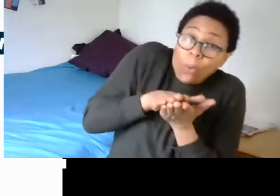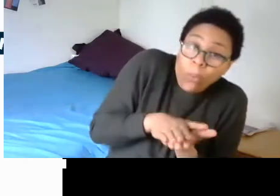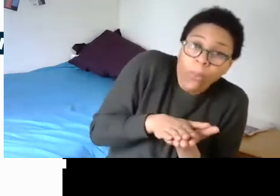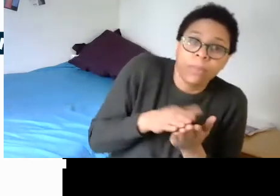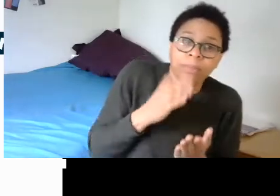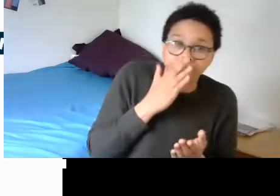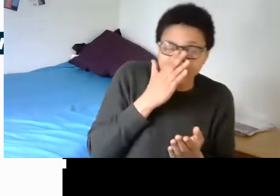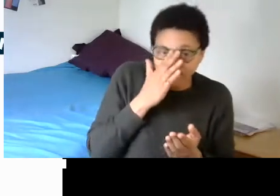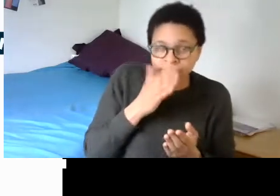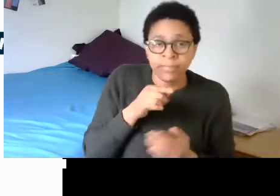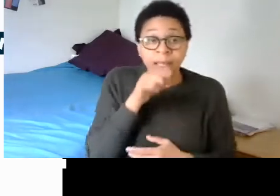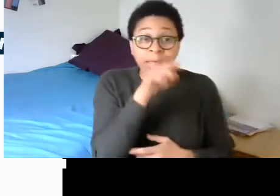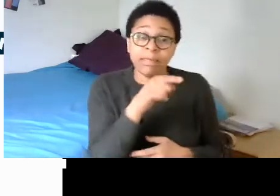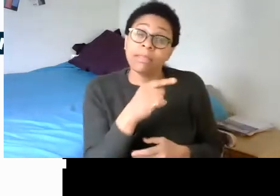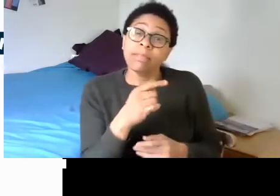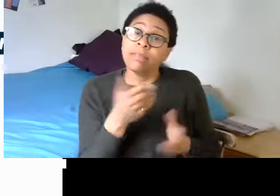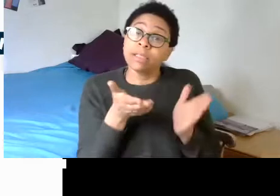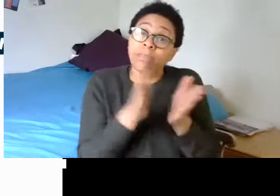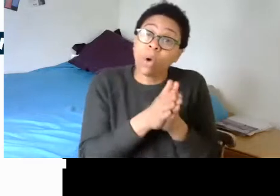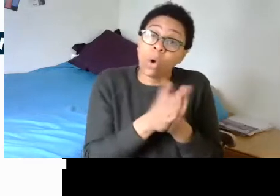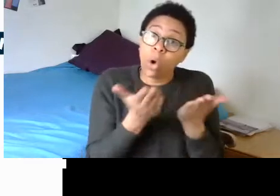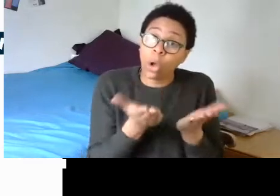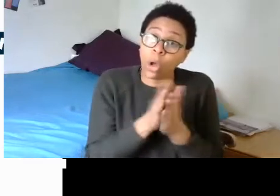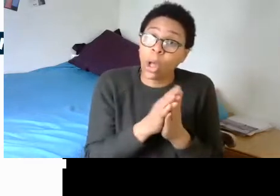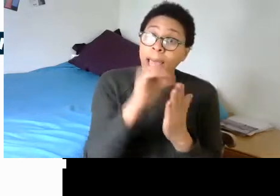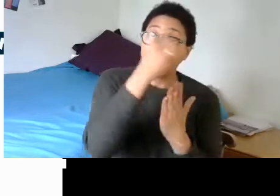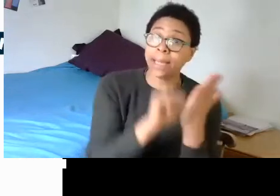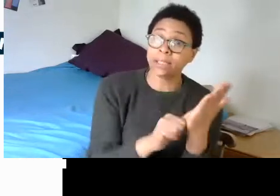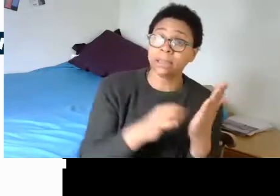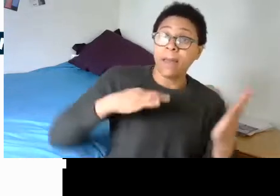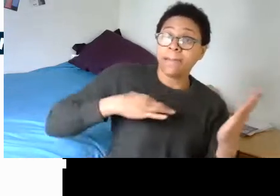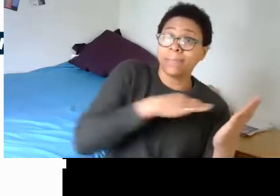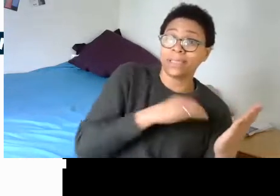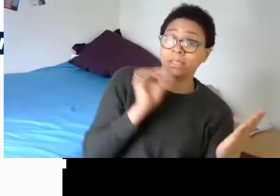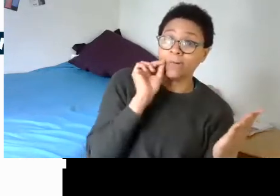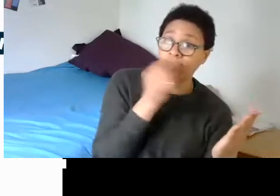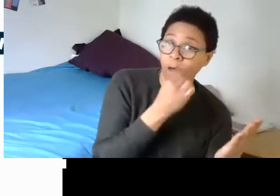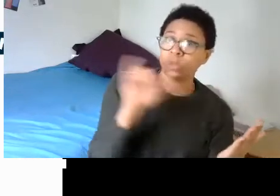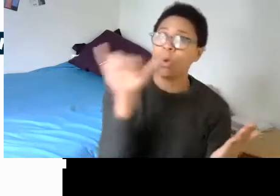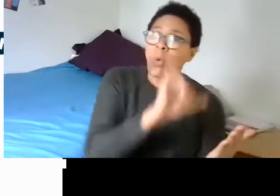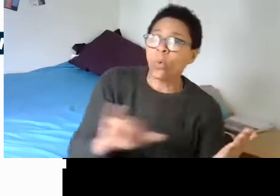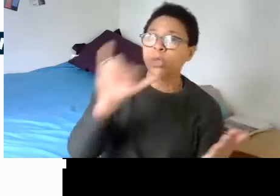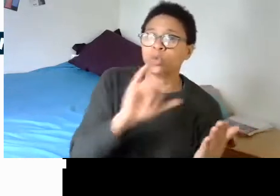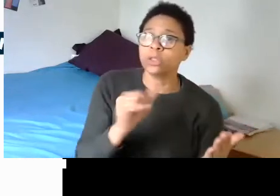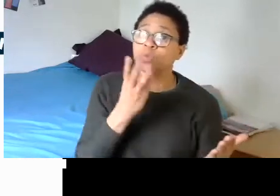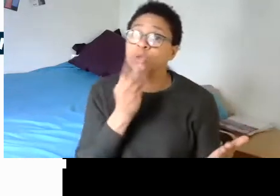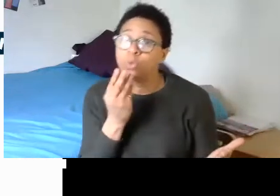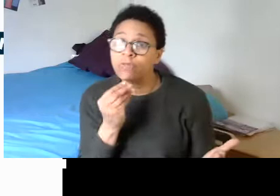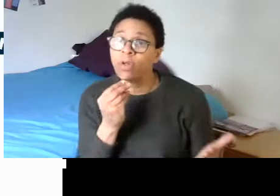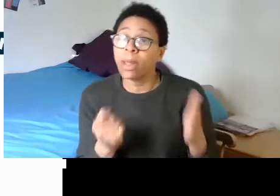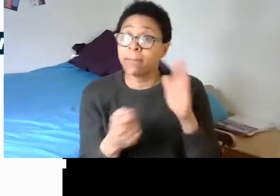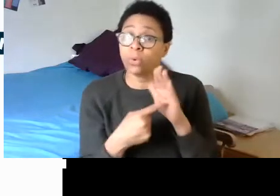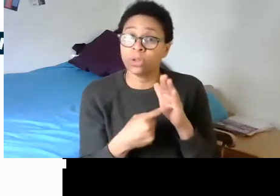This is a book listing medicinal drugs and their uses, for which flowers had an important use. And actually, you can probably notice